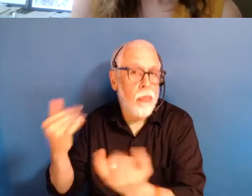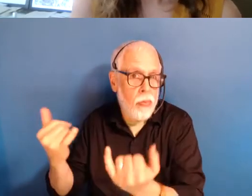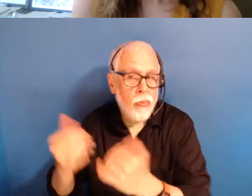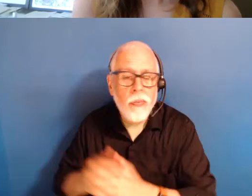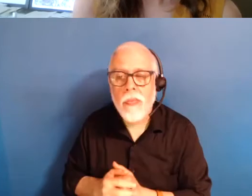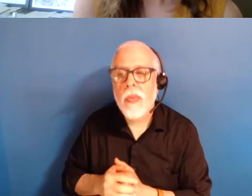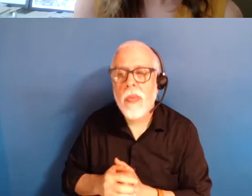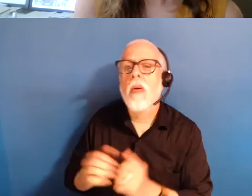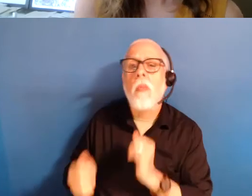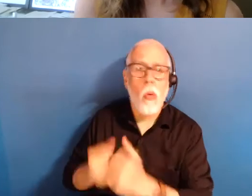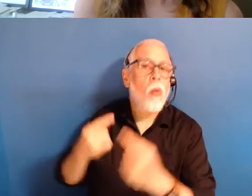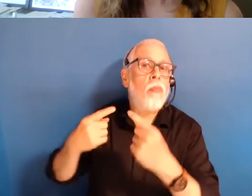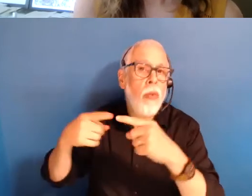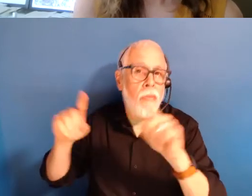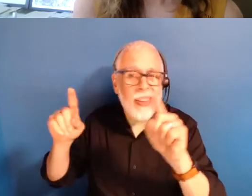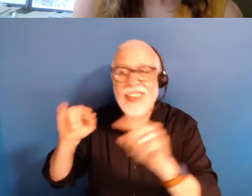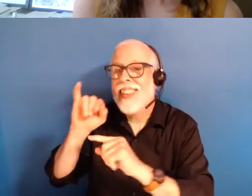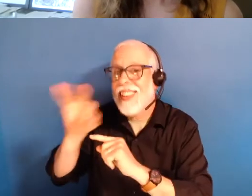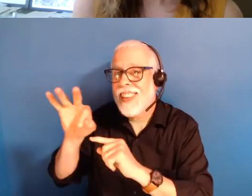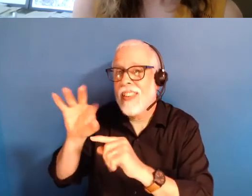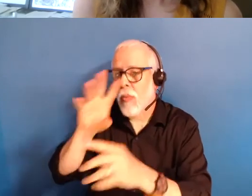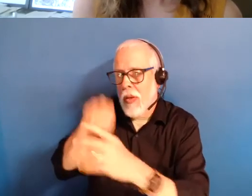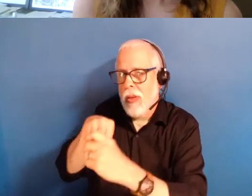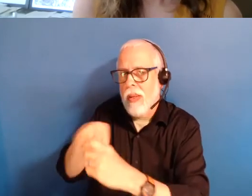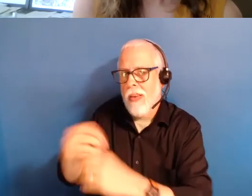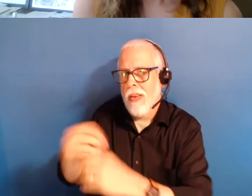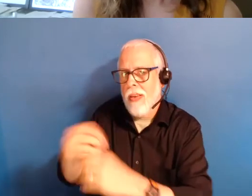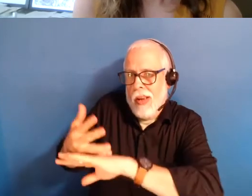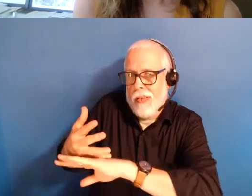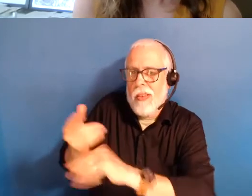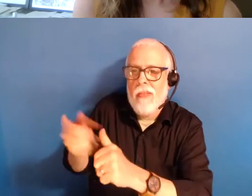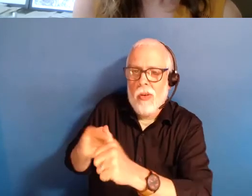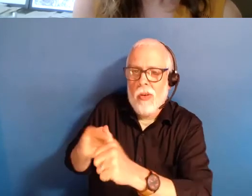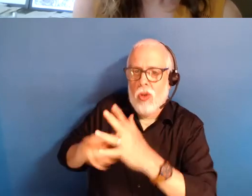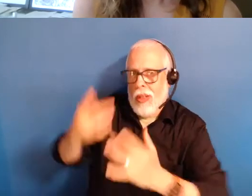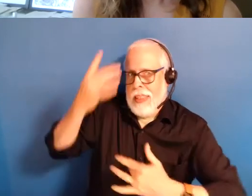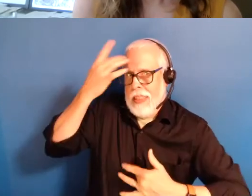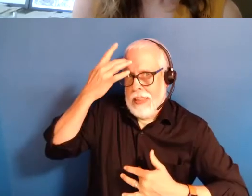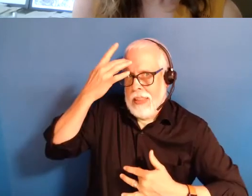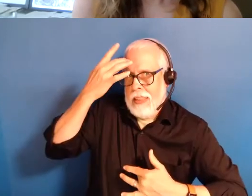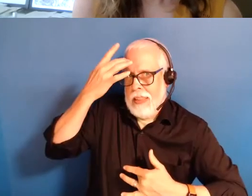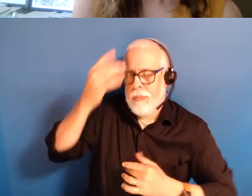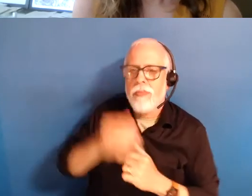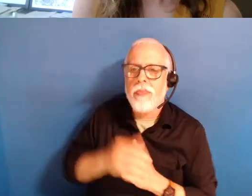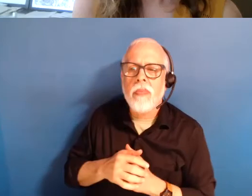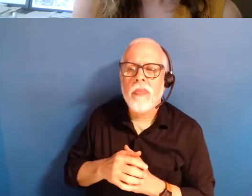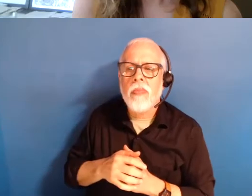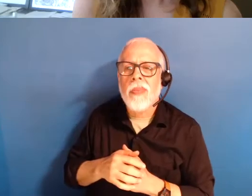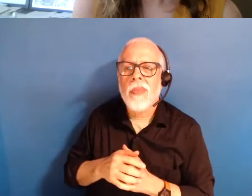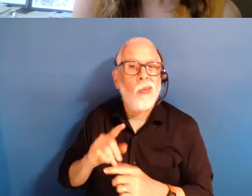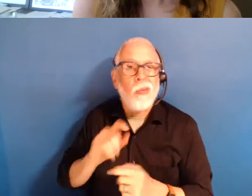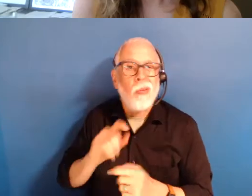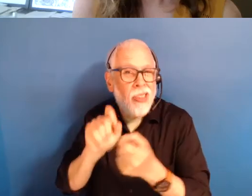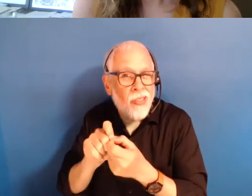And it is most effective if it's given within 5 days of when your symptoms start. There are really no